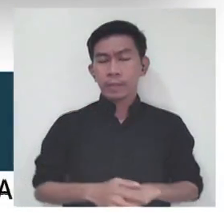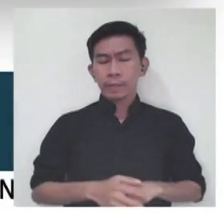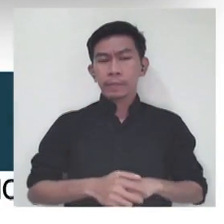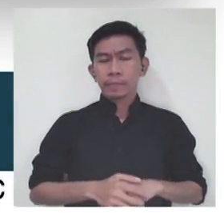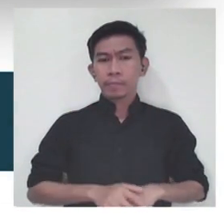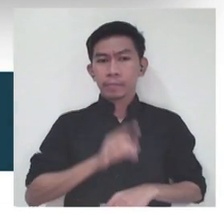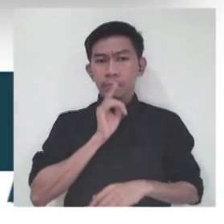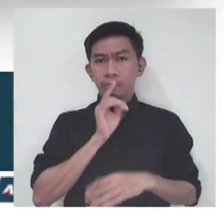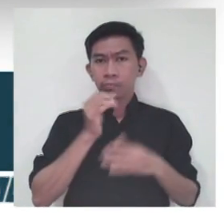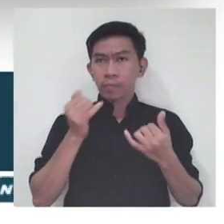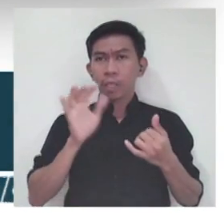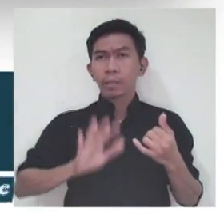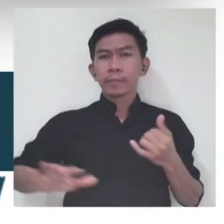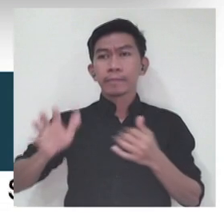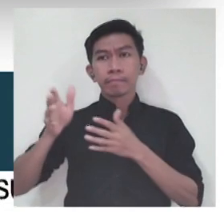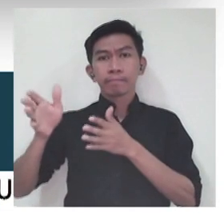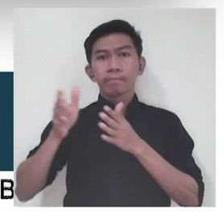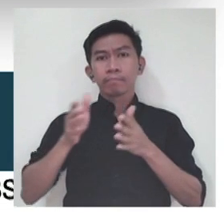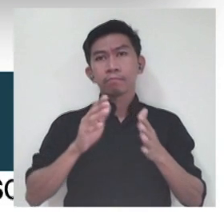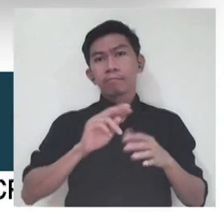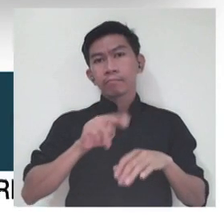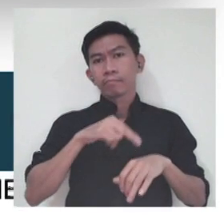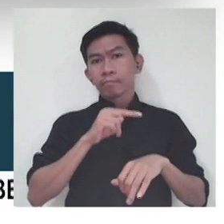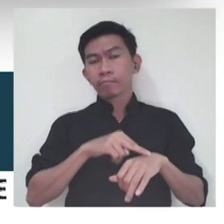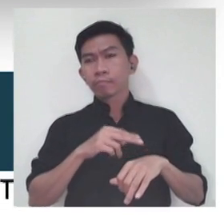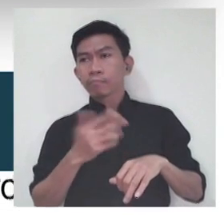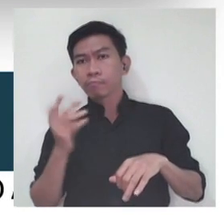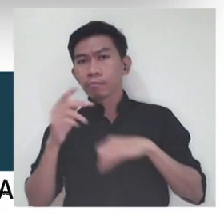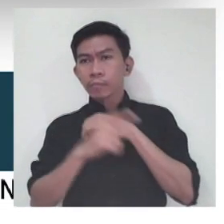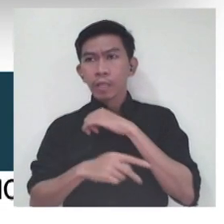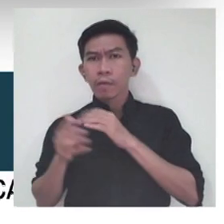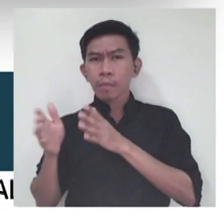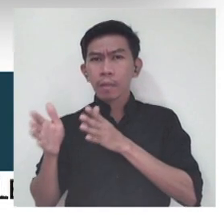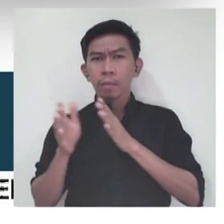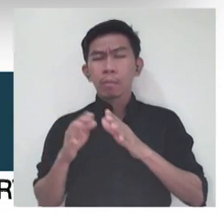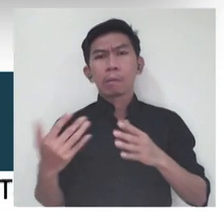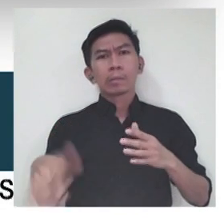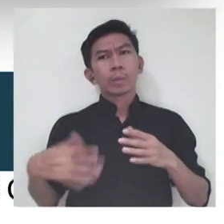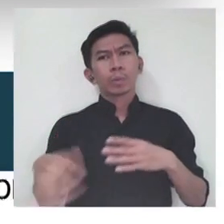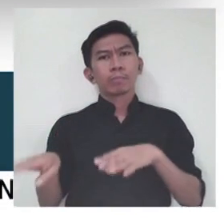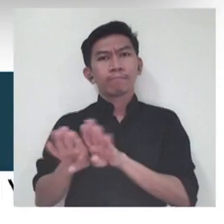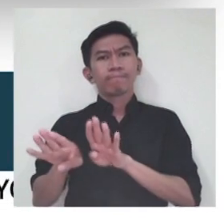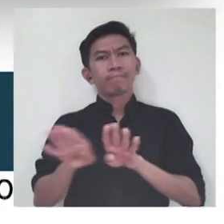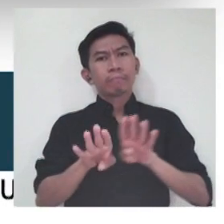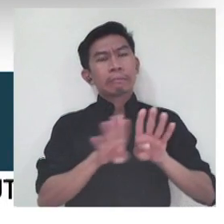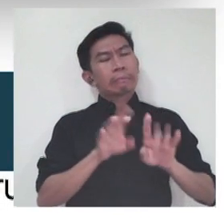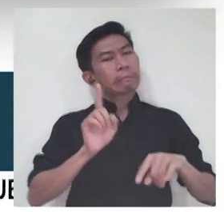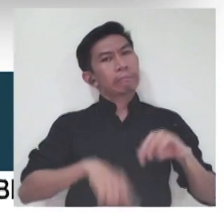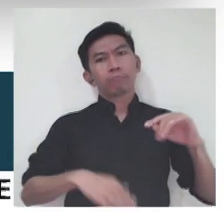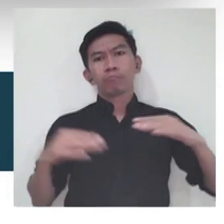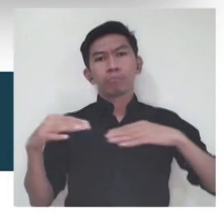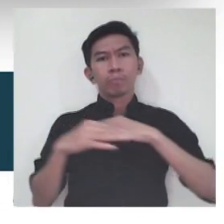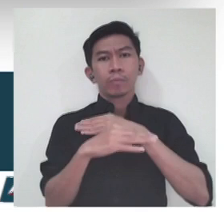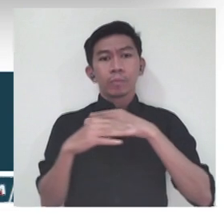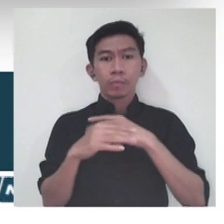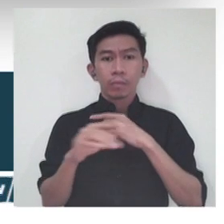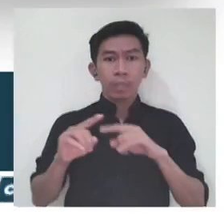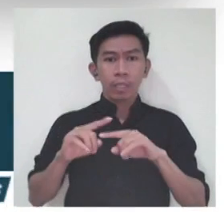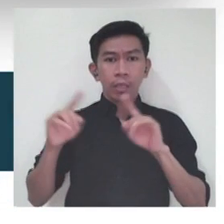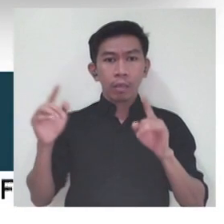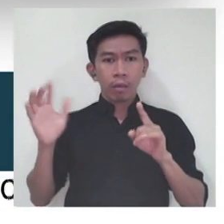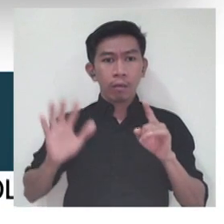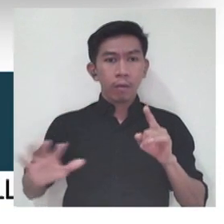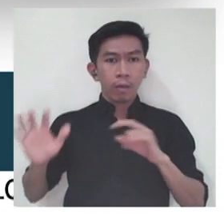natin, provincial road, national road, nagsara po talaga lahat kahapon, pero dinahandaan po ng DPWH sa probinsya, sa